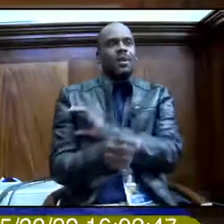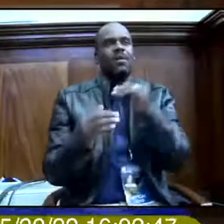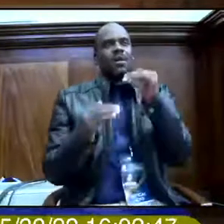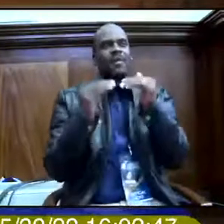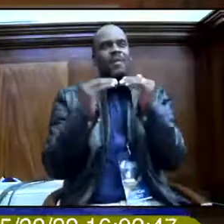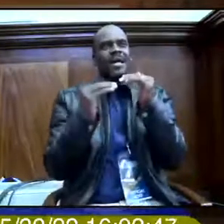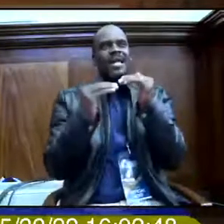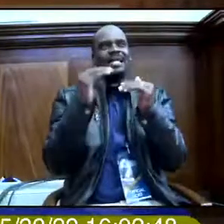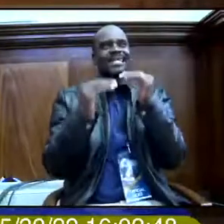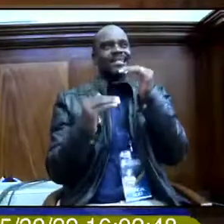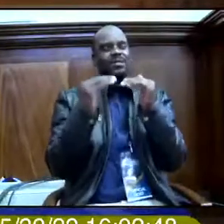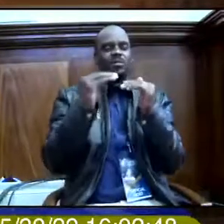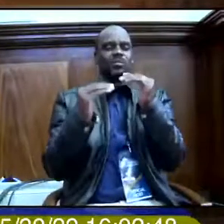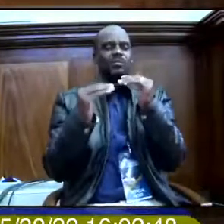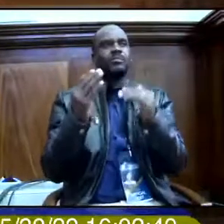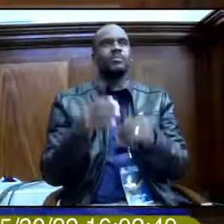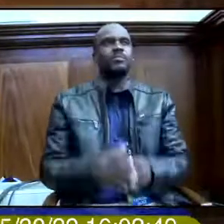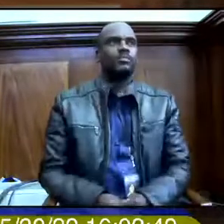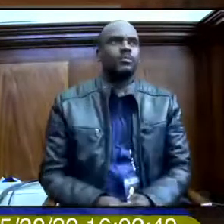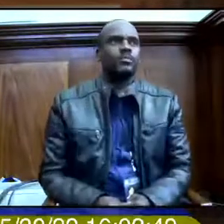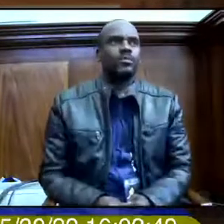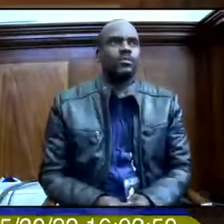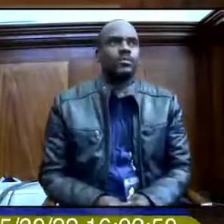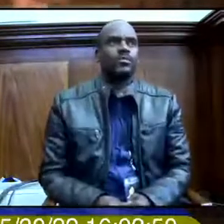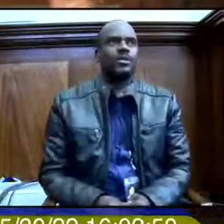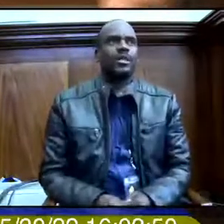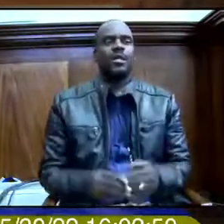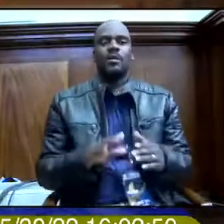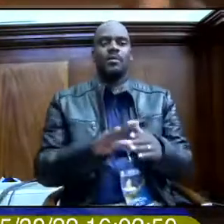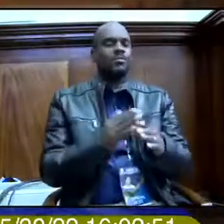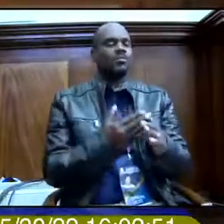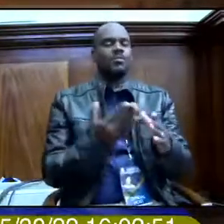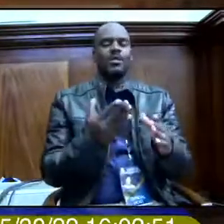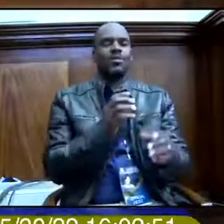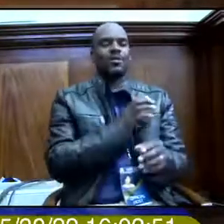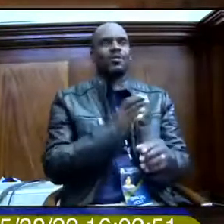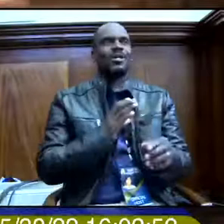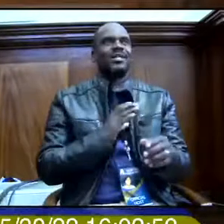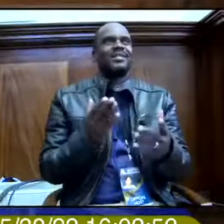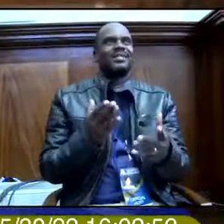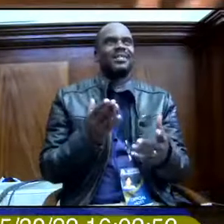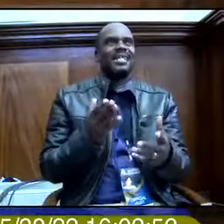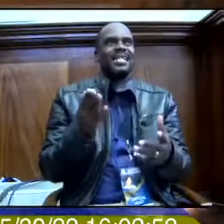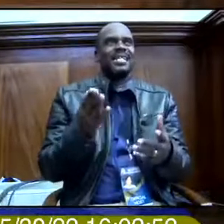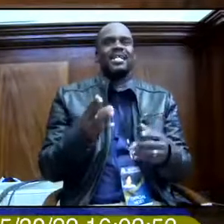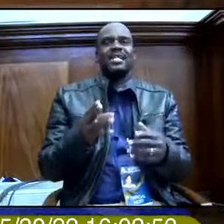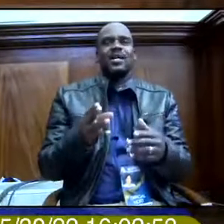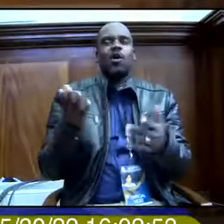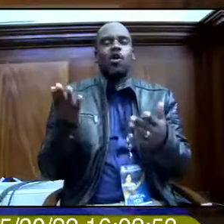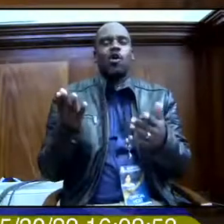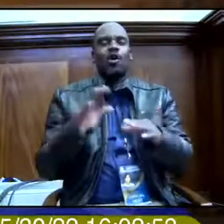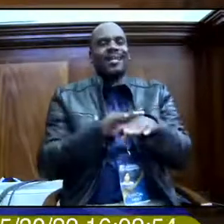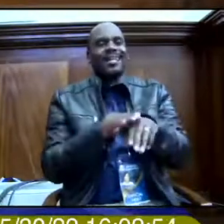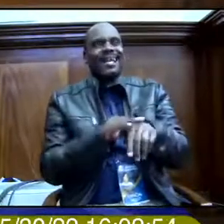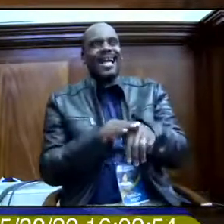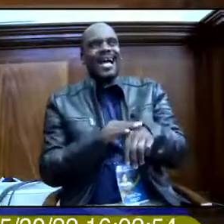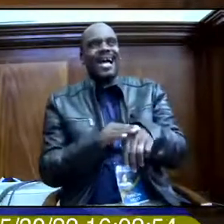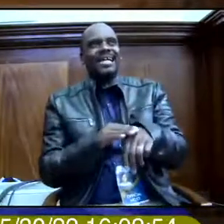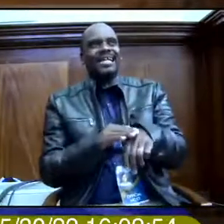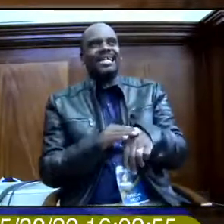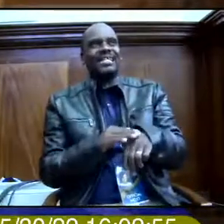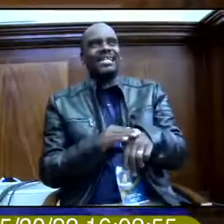becomes different because you can't see referees wearing the same team the same color with the other team so it